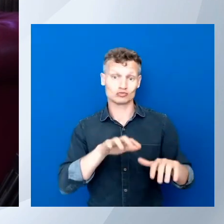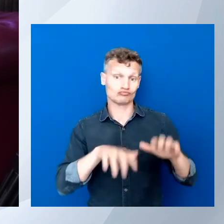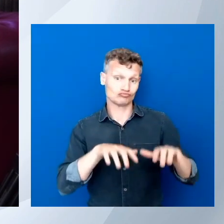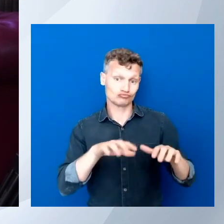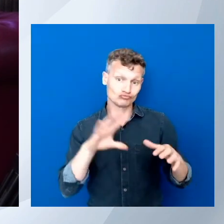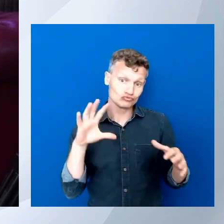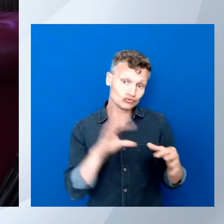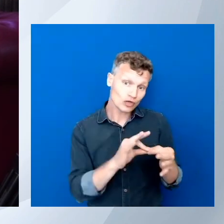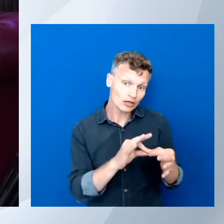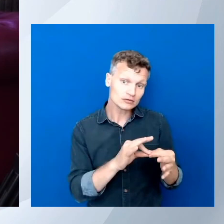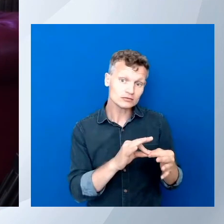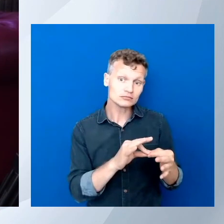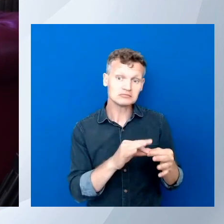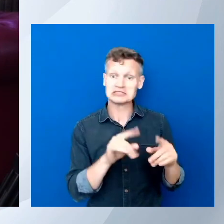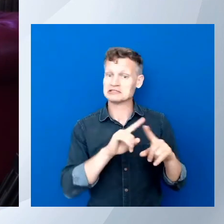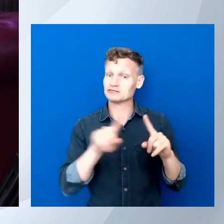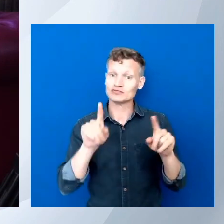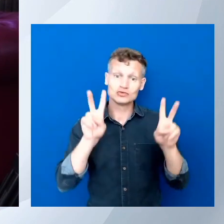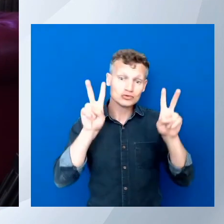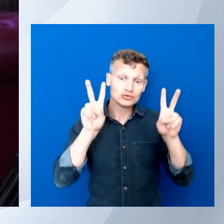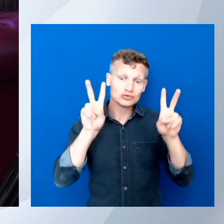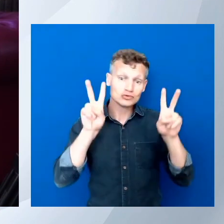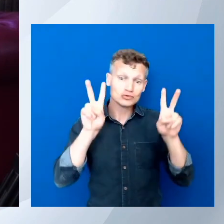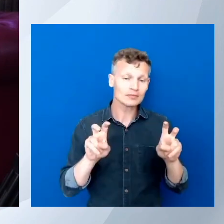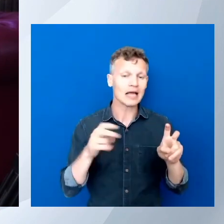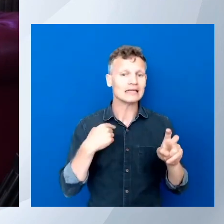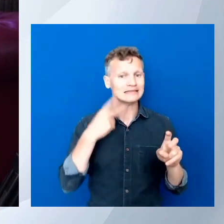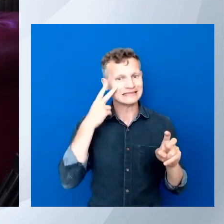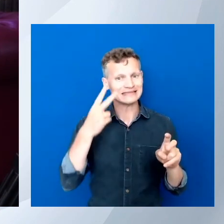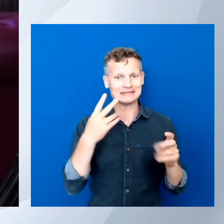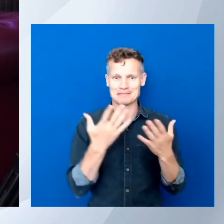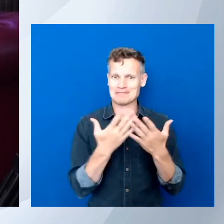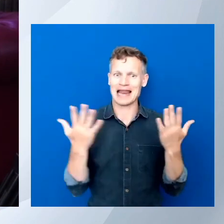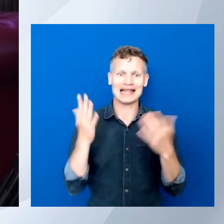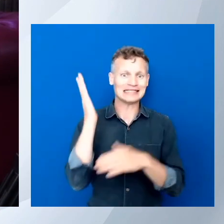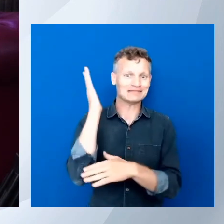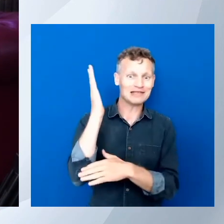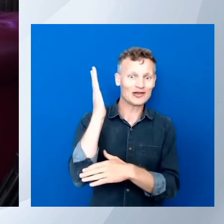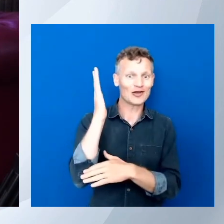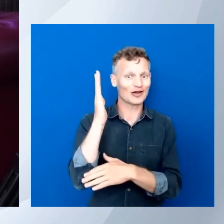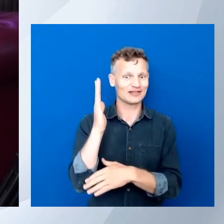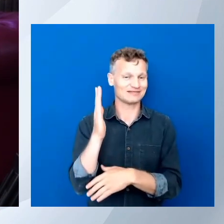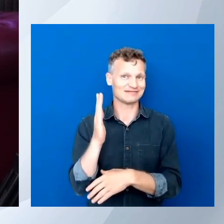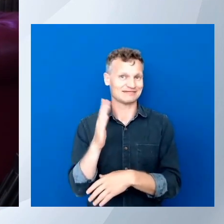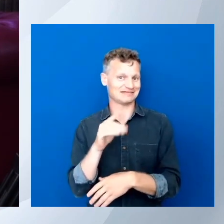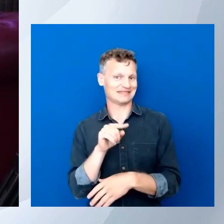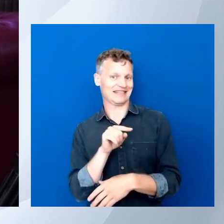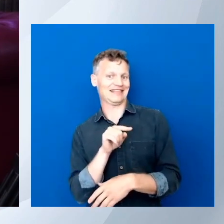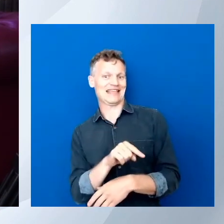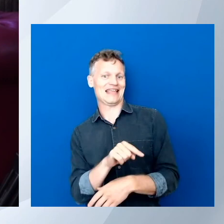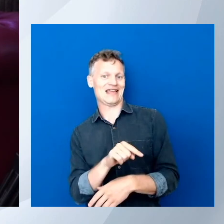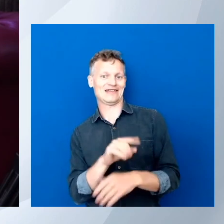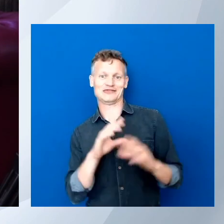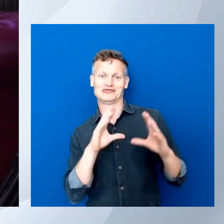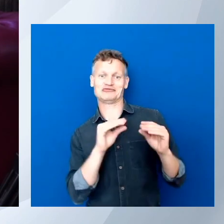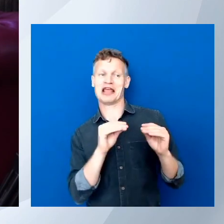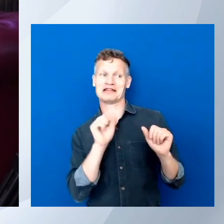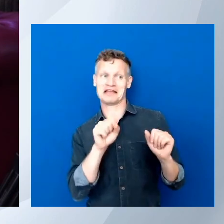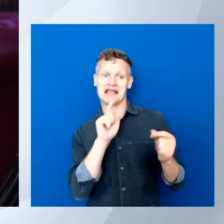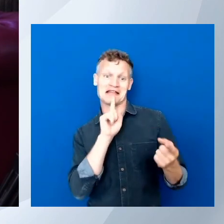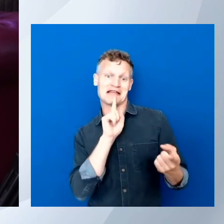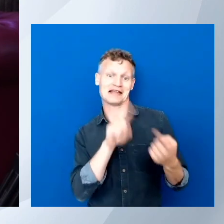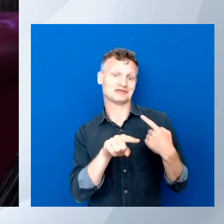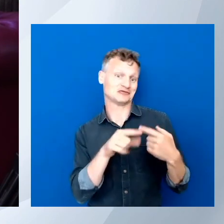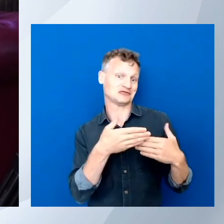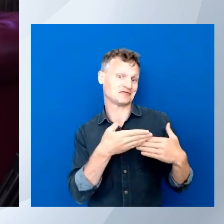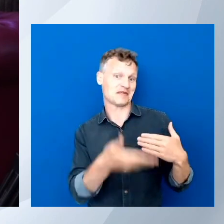topics. I noticed a lot of speakers still hanging out in the chat and ready to answer any question, even